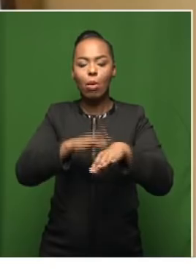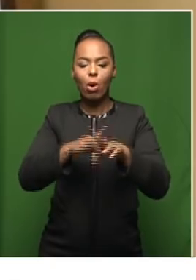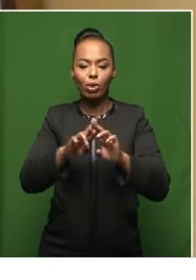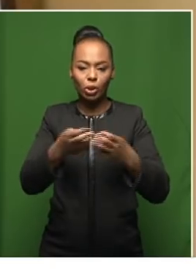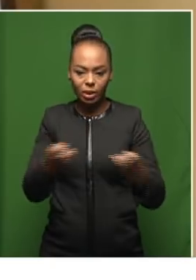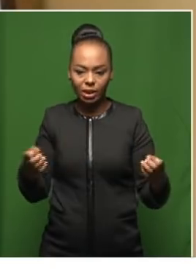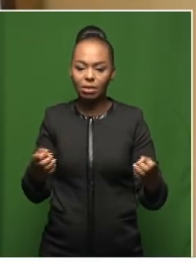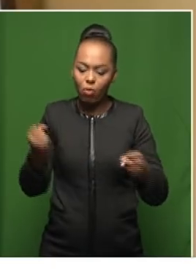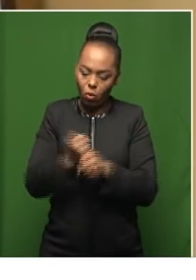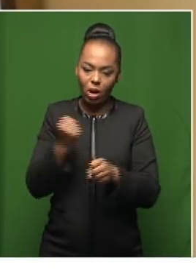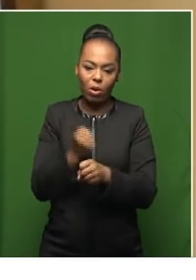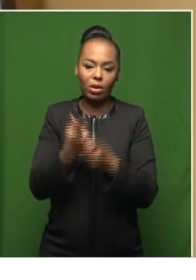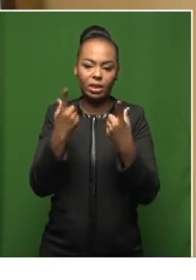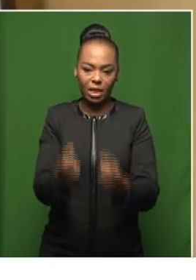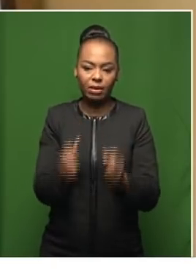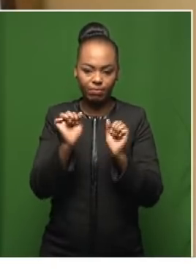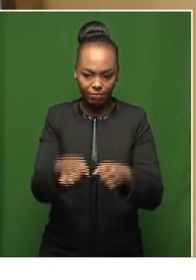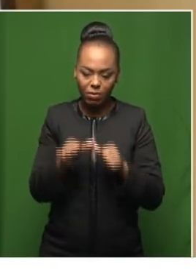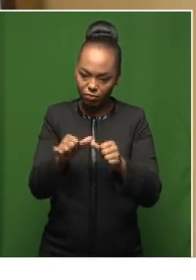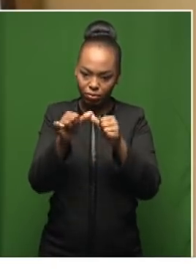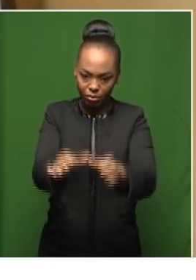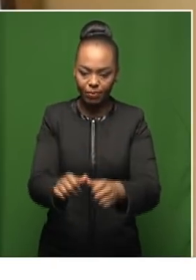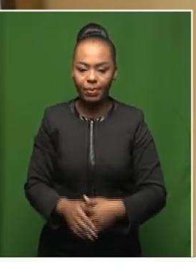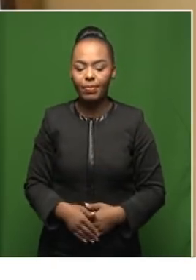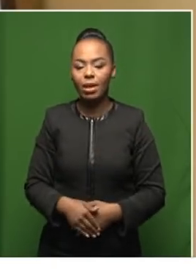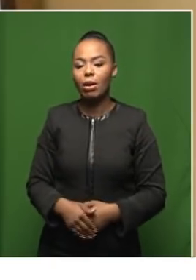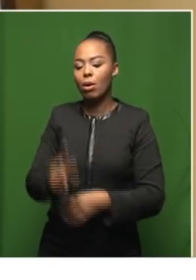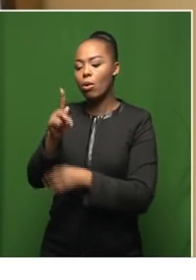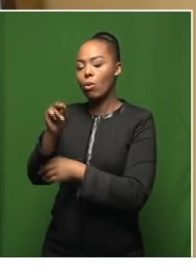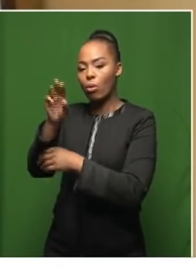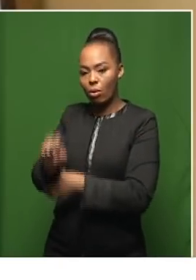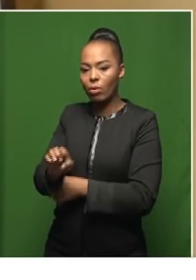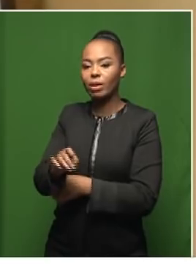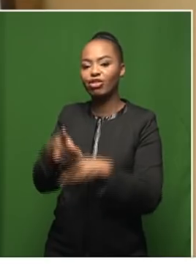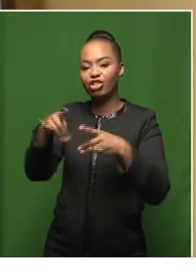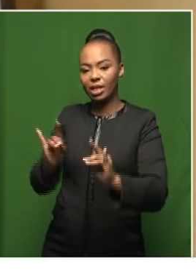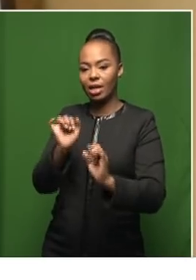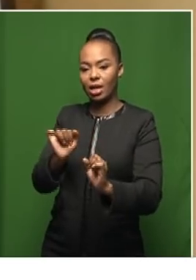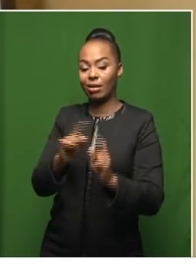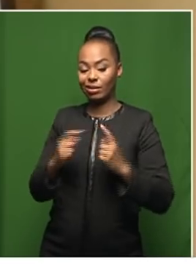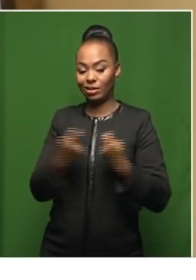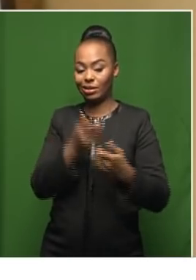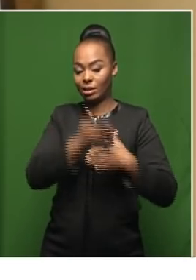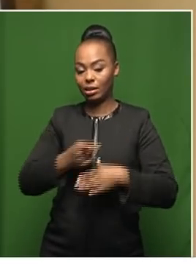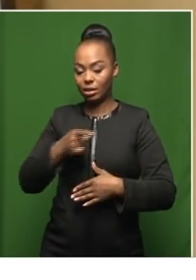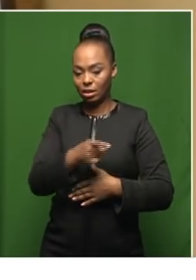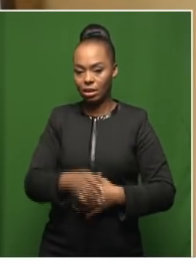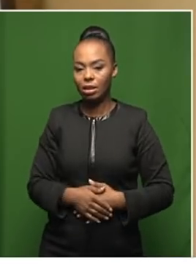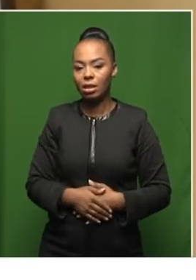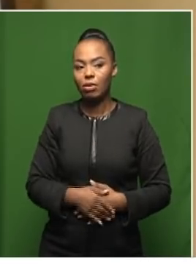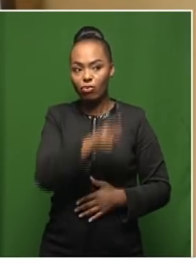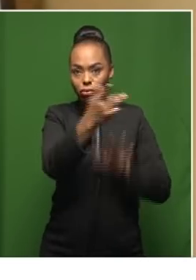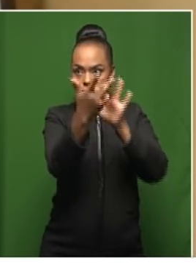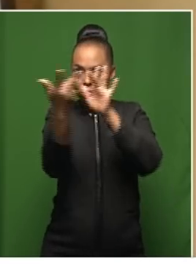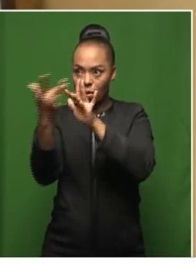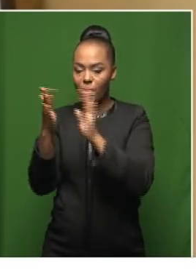being done. And so Adrian Gore is the chairperson of that task team. It consists of private sector people,